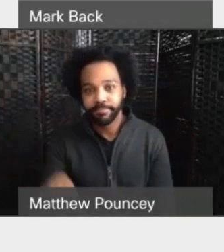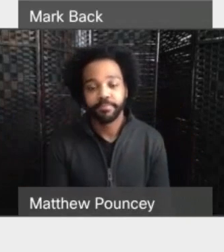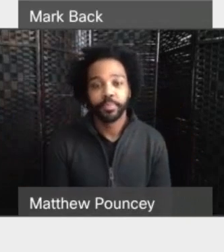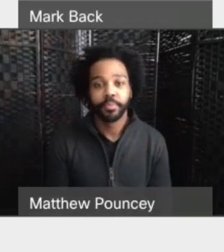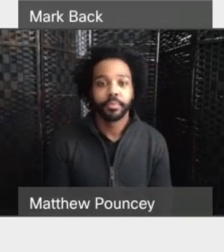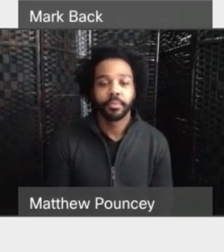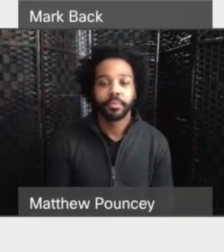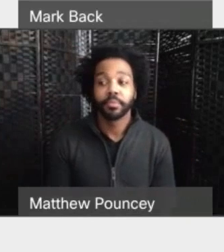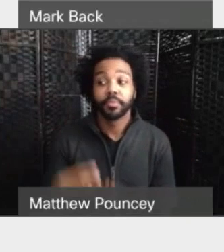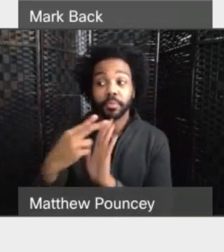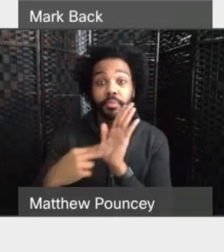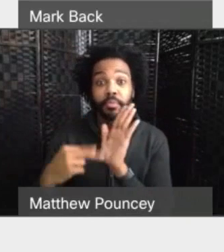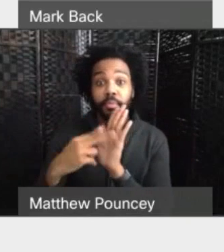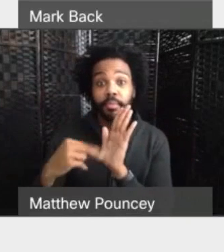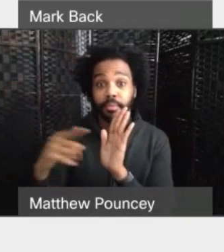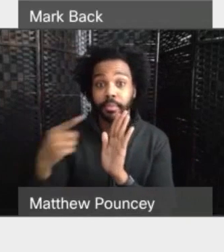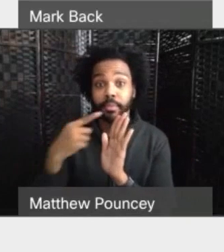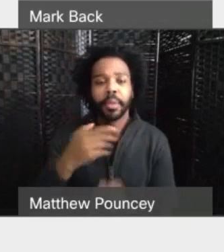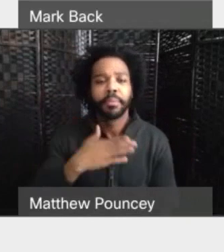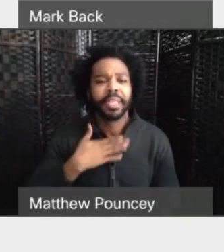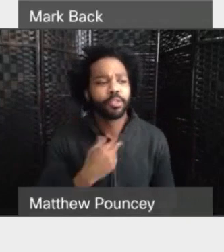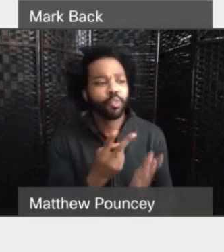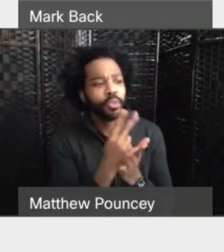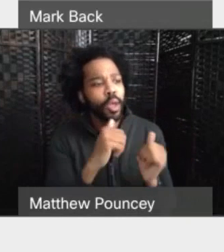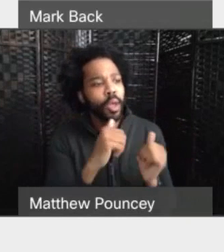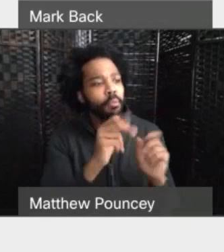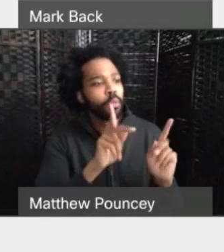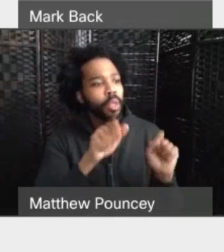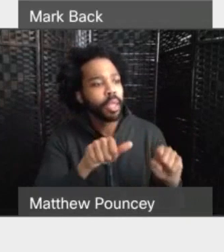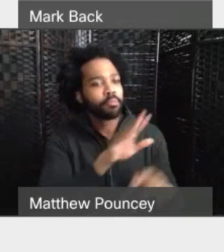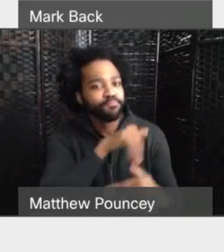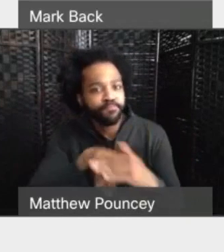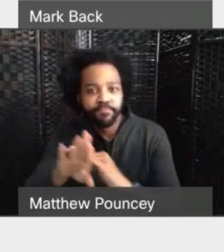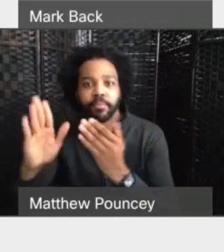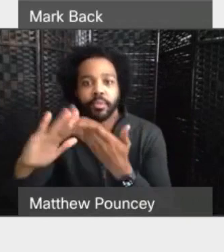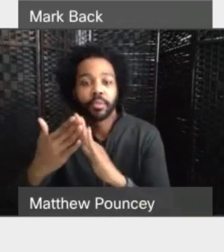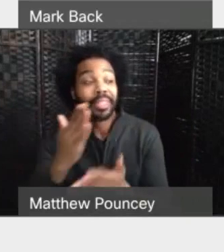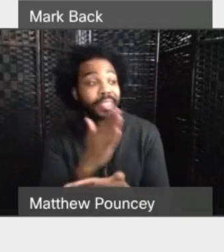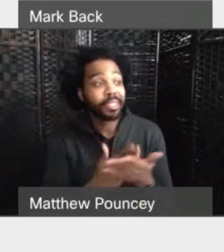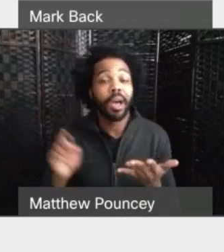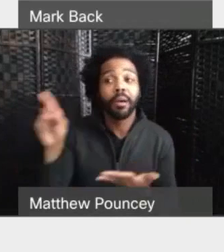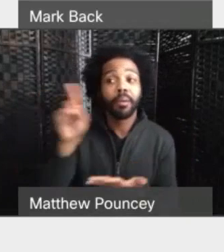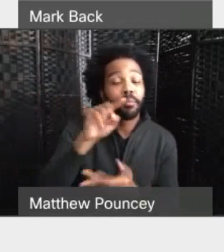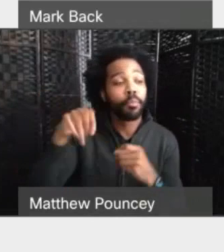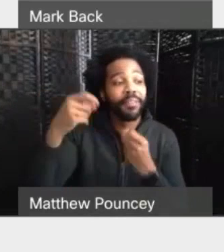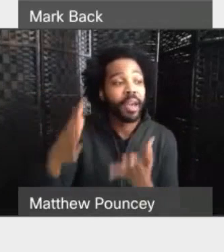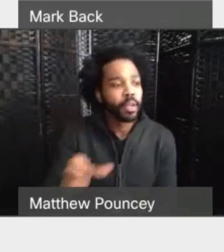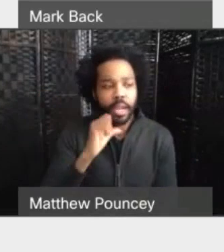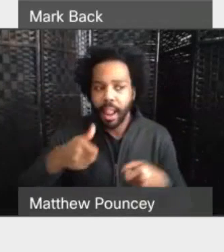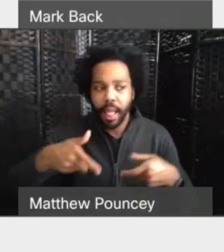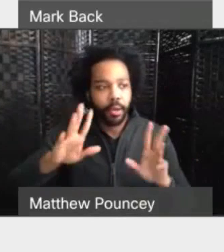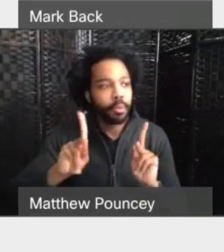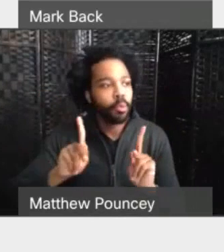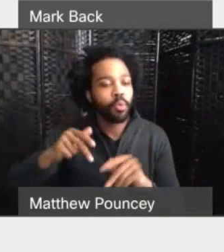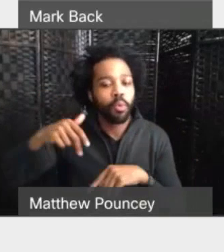Please review how people may go into the community. Some providers are not allowing people to walk on the grounds of the home, are